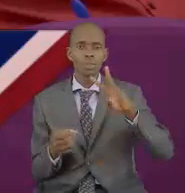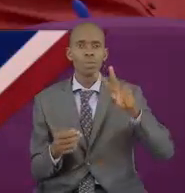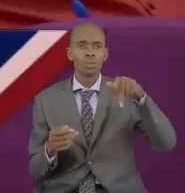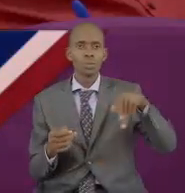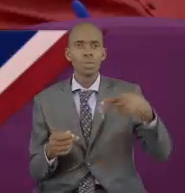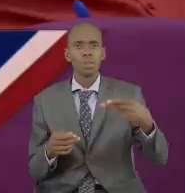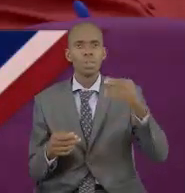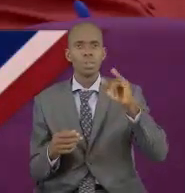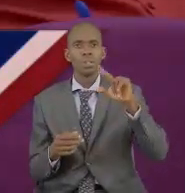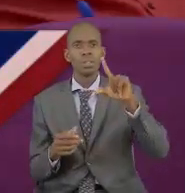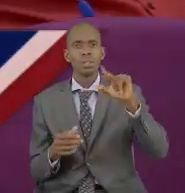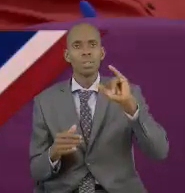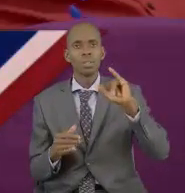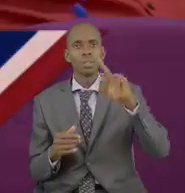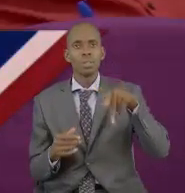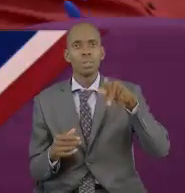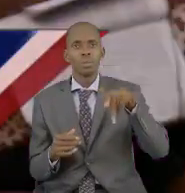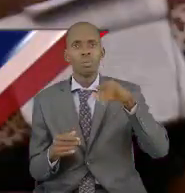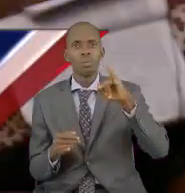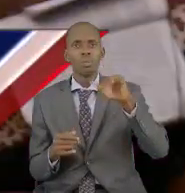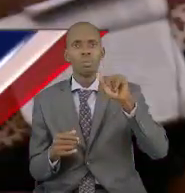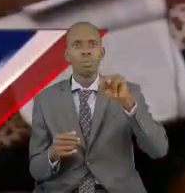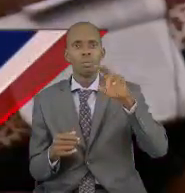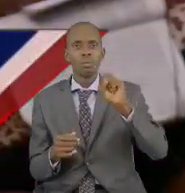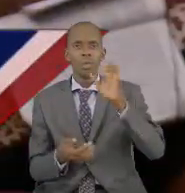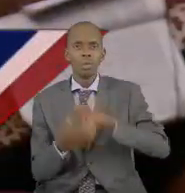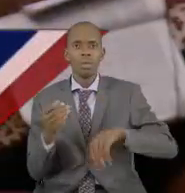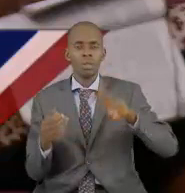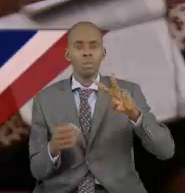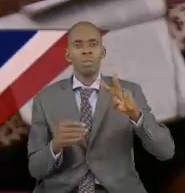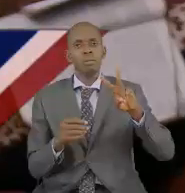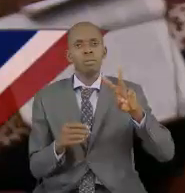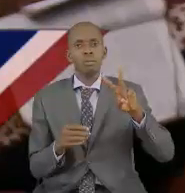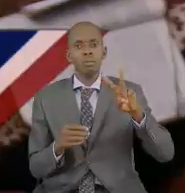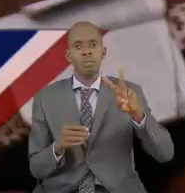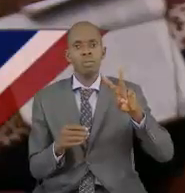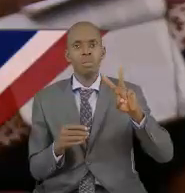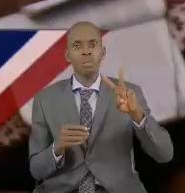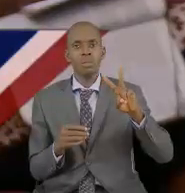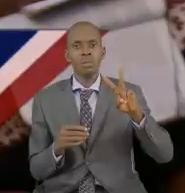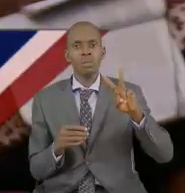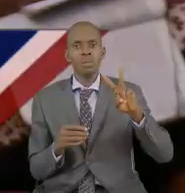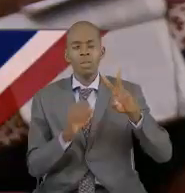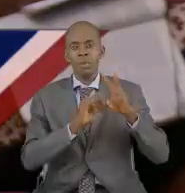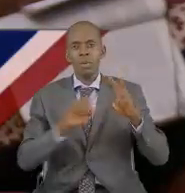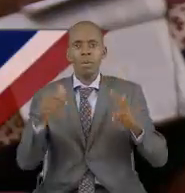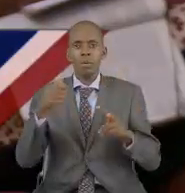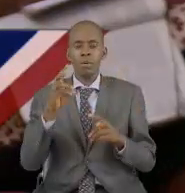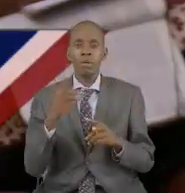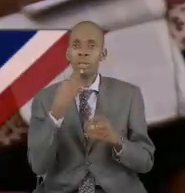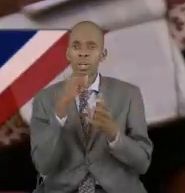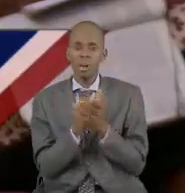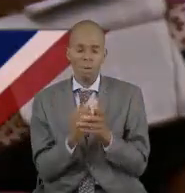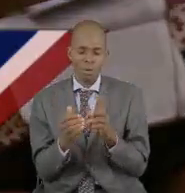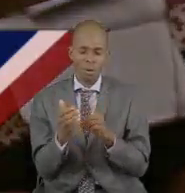verse 16, holding forth the word of life. Holding forth the word of